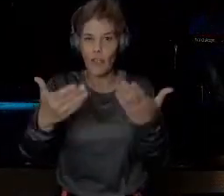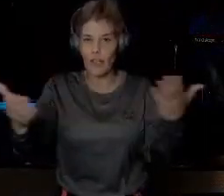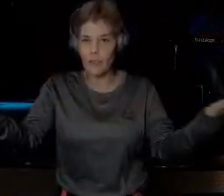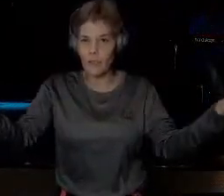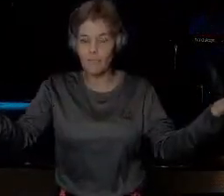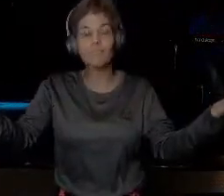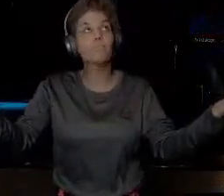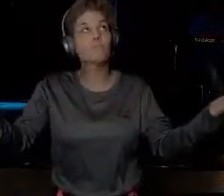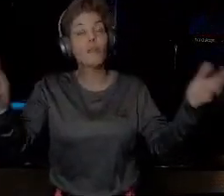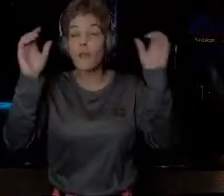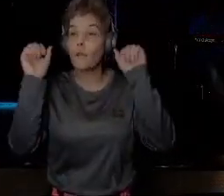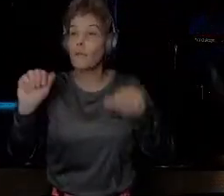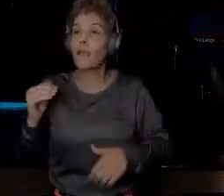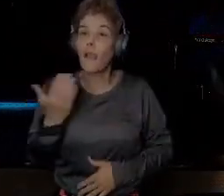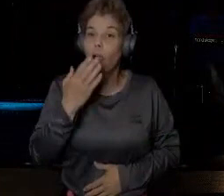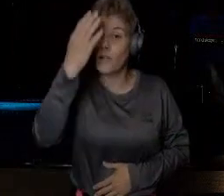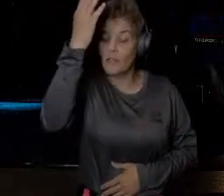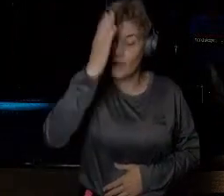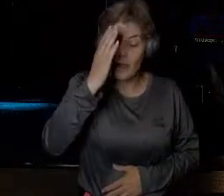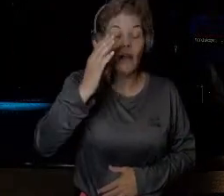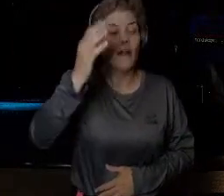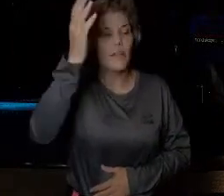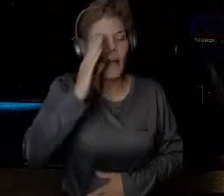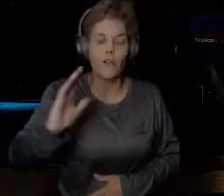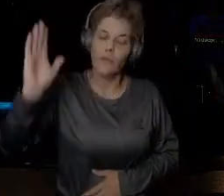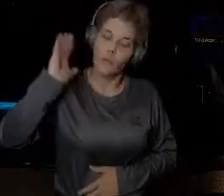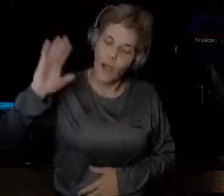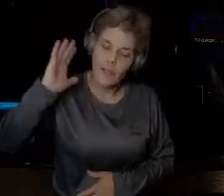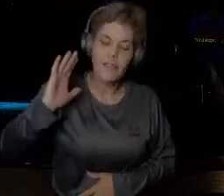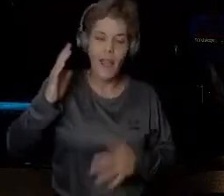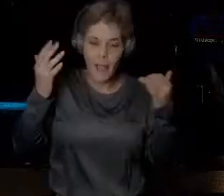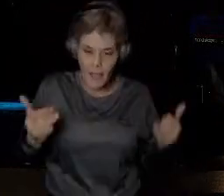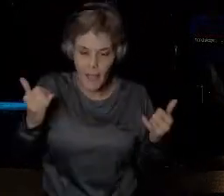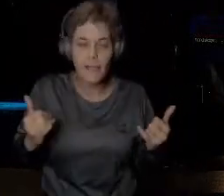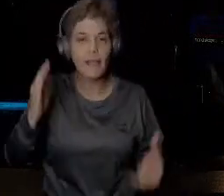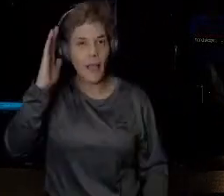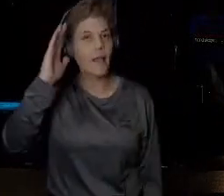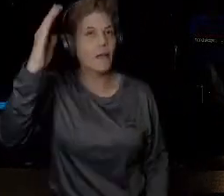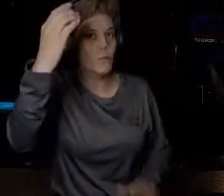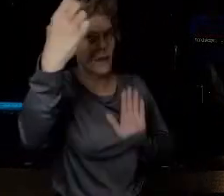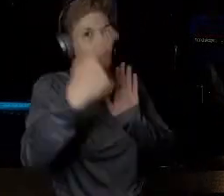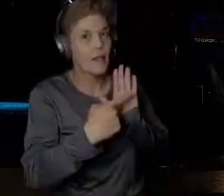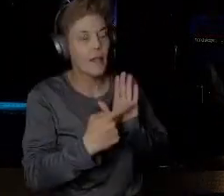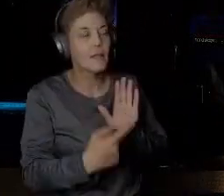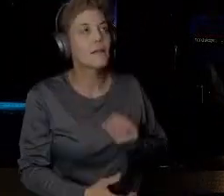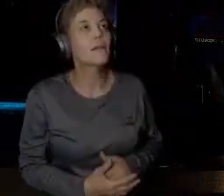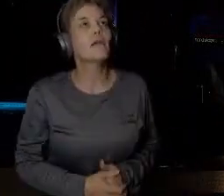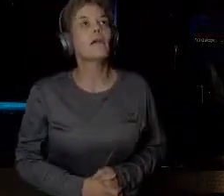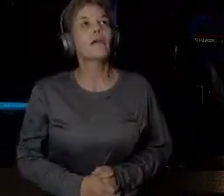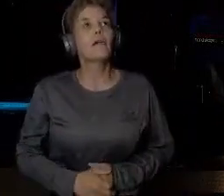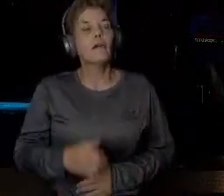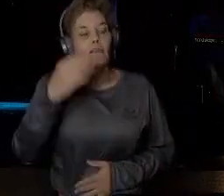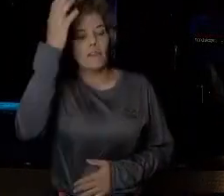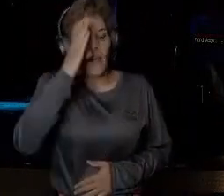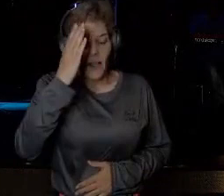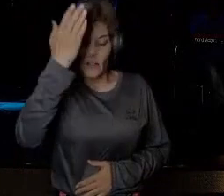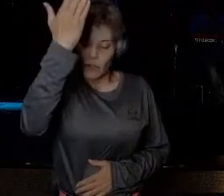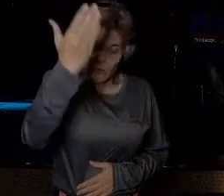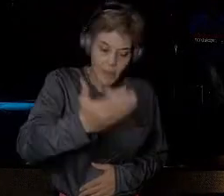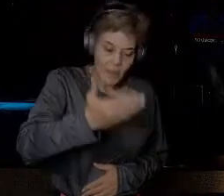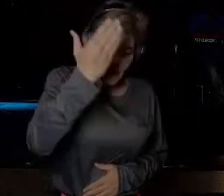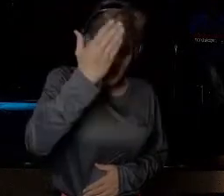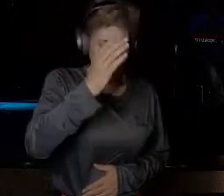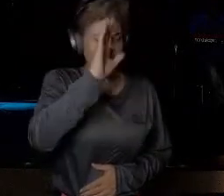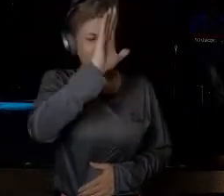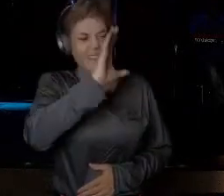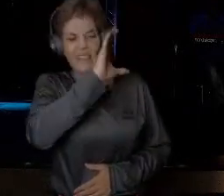our God, the God who was and is to come, the God who is who he says he is and does what he says